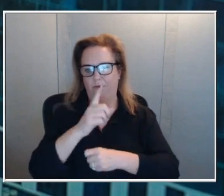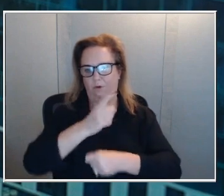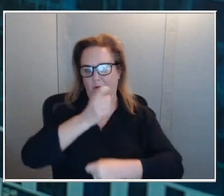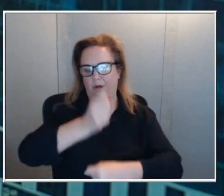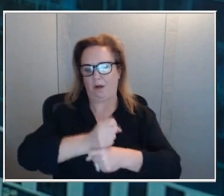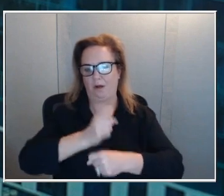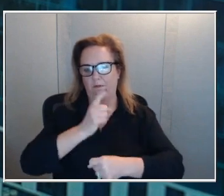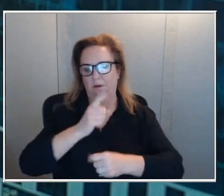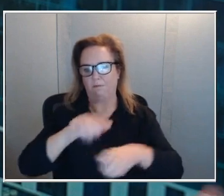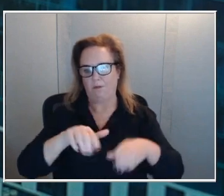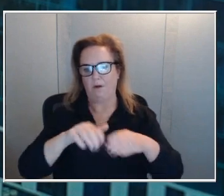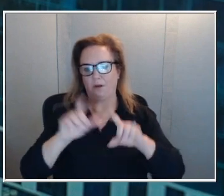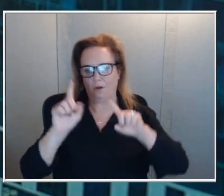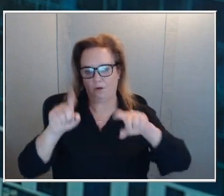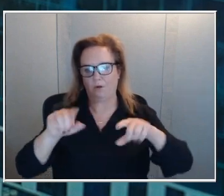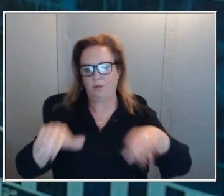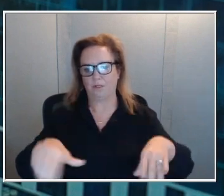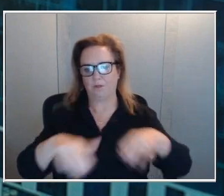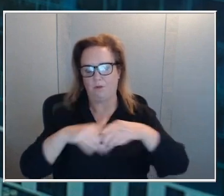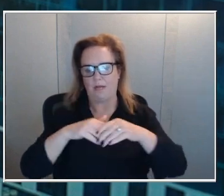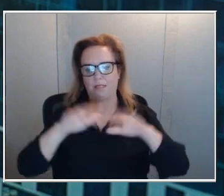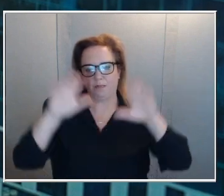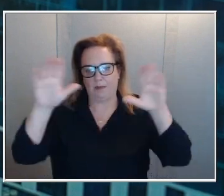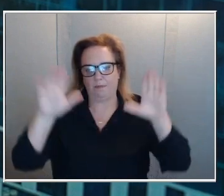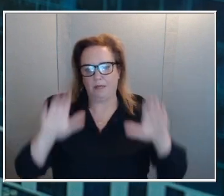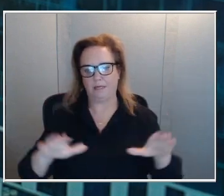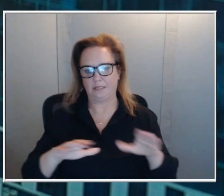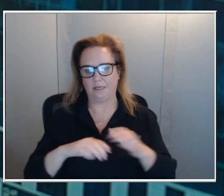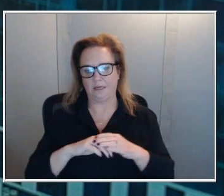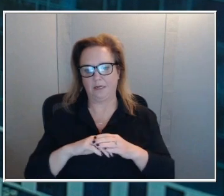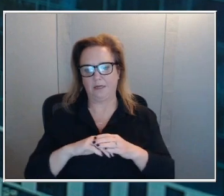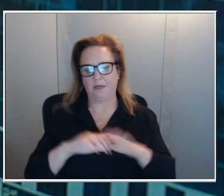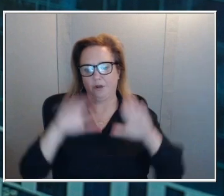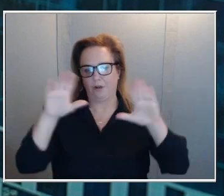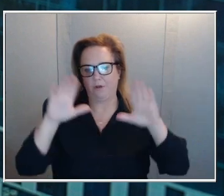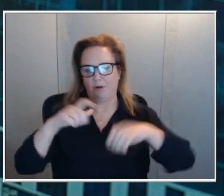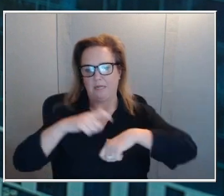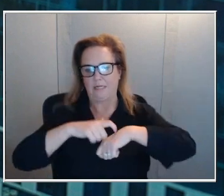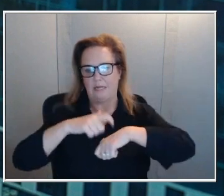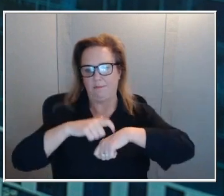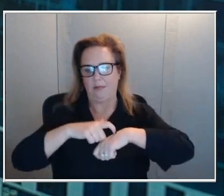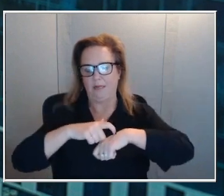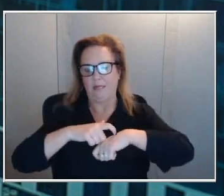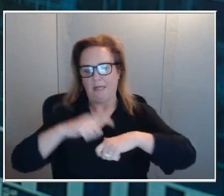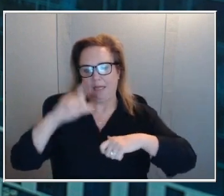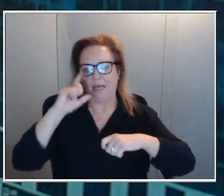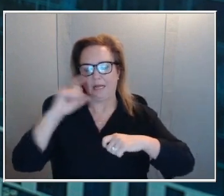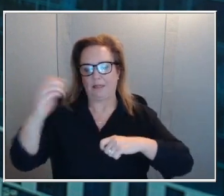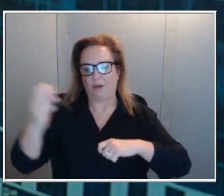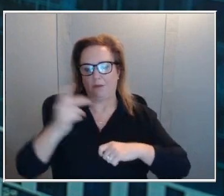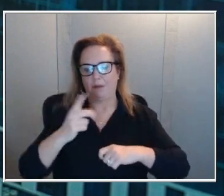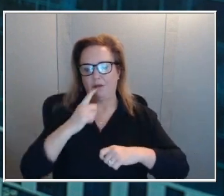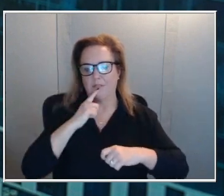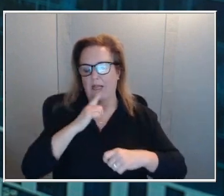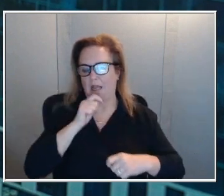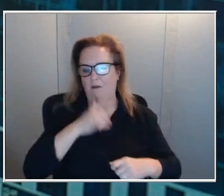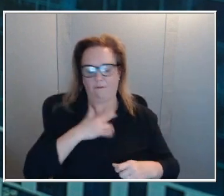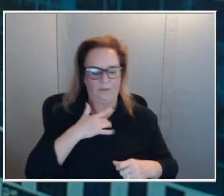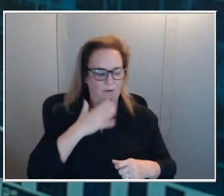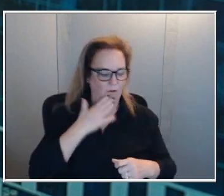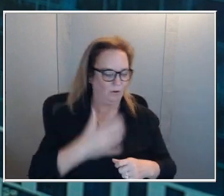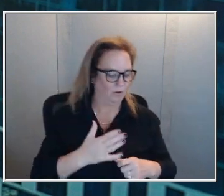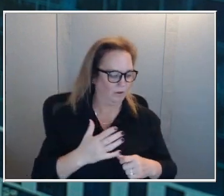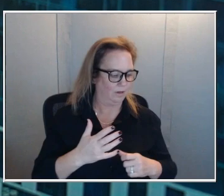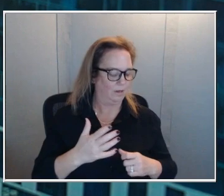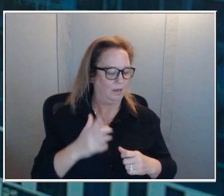her, you're going to make it to this wedding and it's going to be amazing and it's going to be awesome and you're going to have such a great time. And I think you came back and said, I don't feel good. And I looked